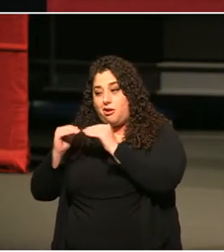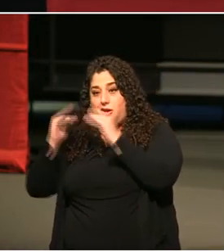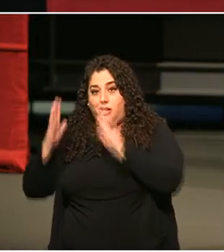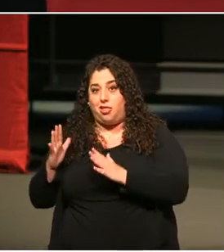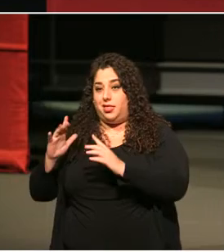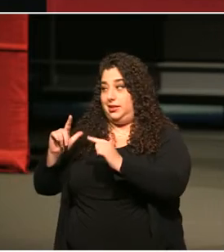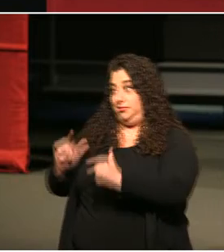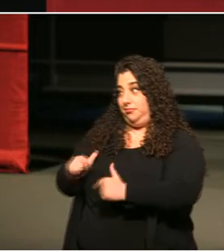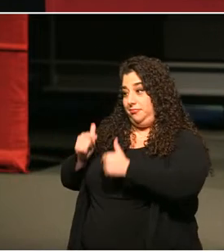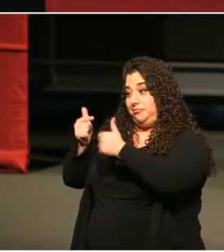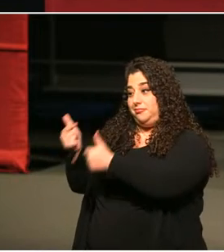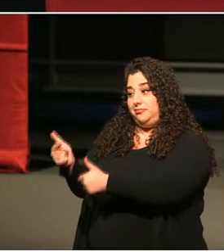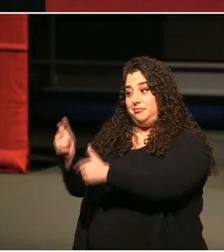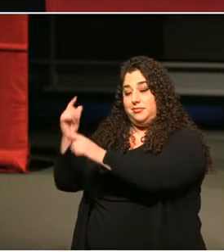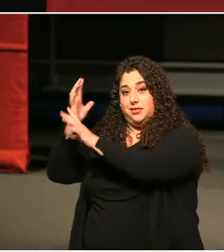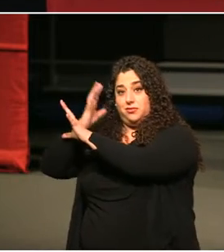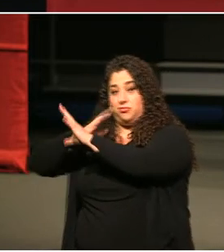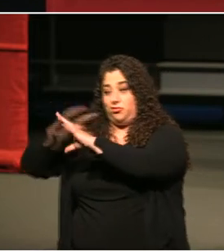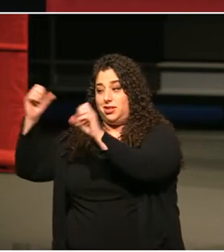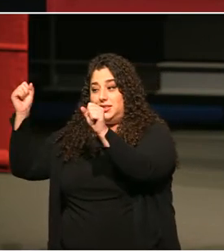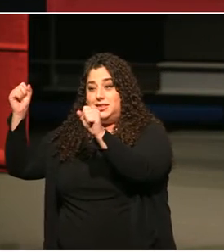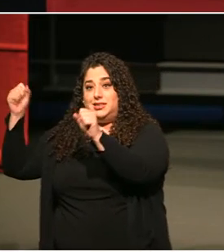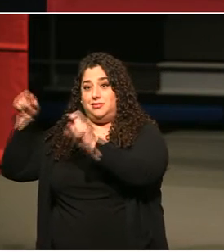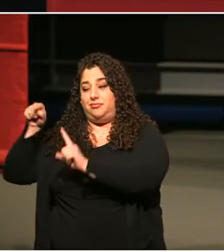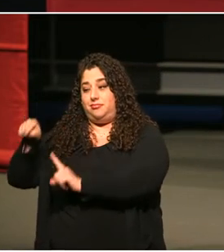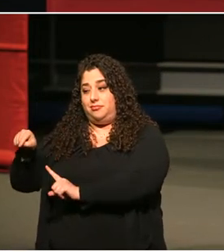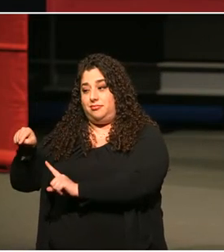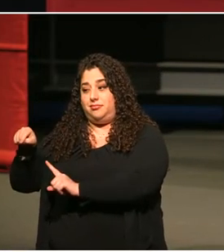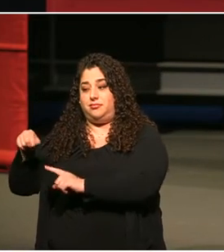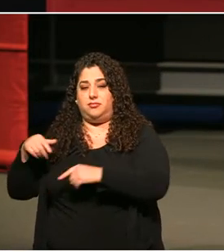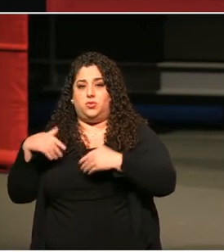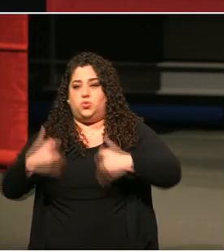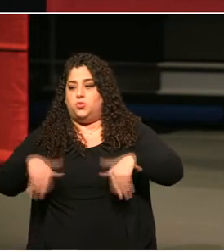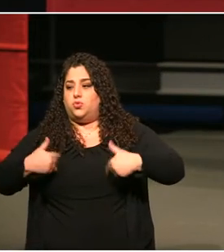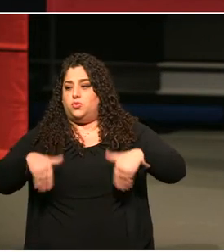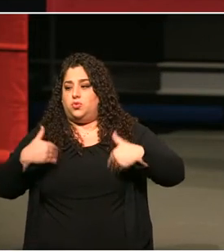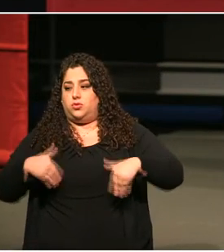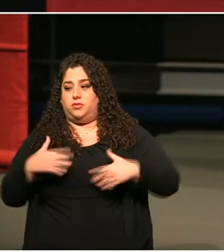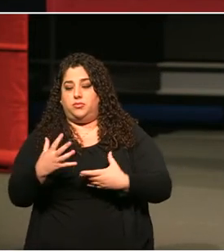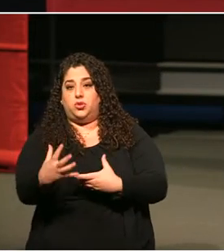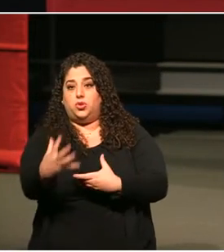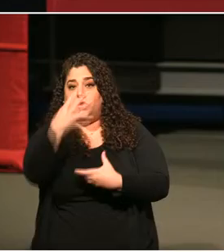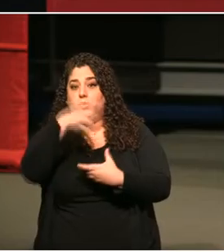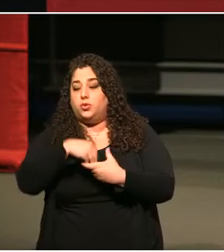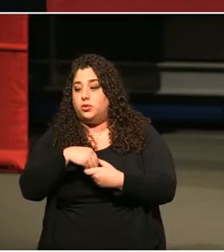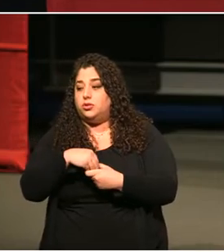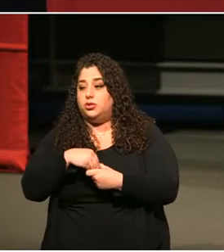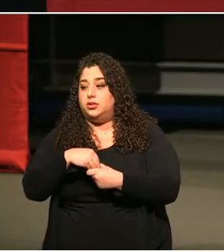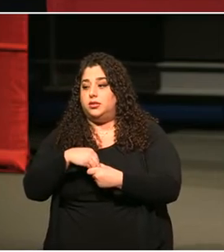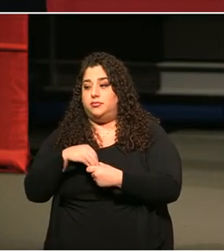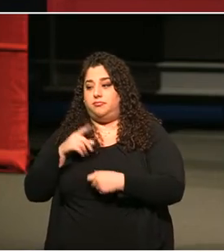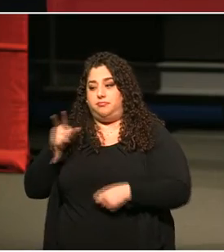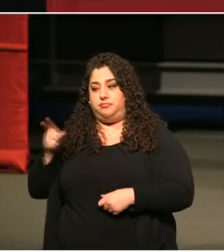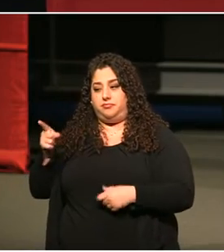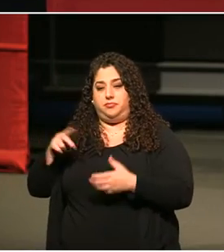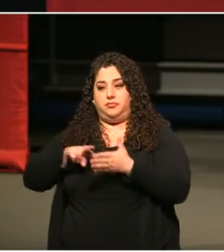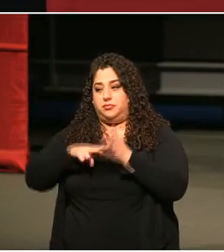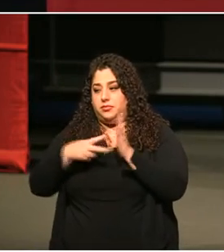organization and the industry with inclusion and as a guiding principle and priority, President of the Academy, Janet Yang.